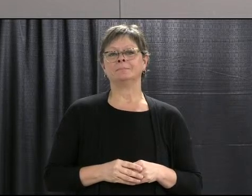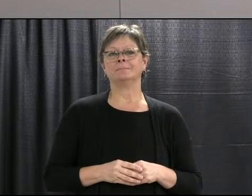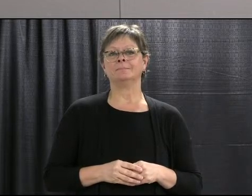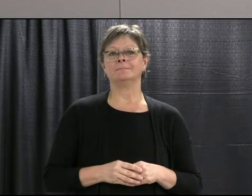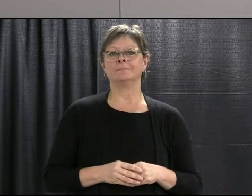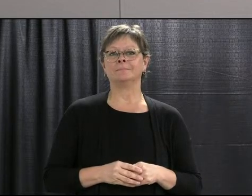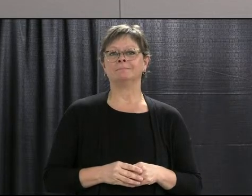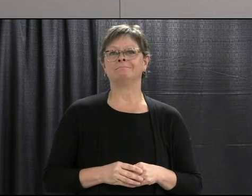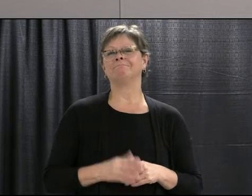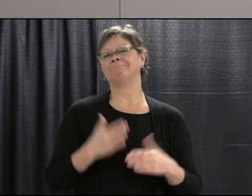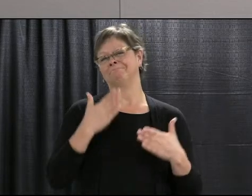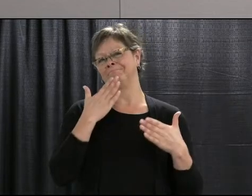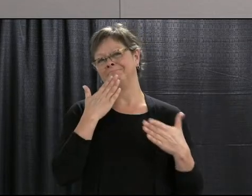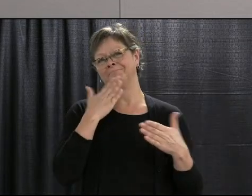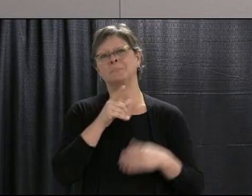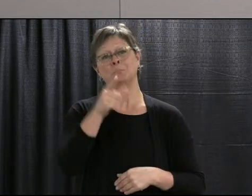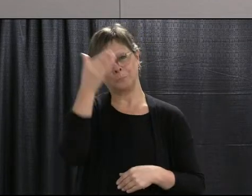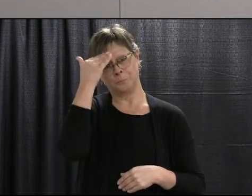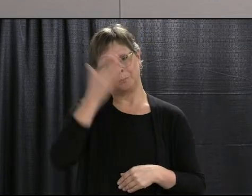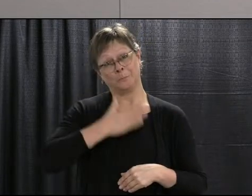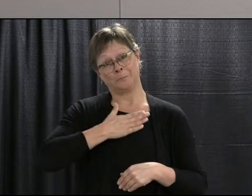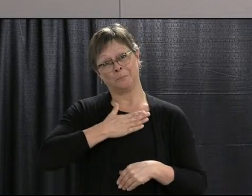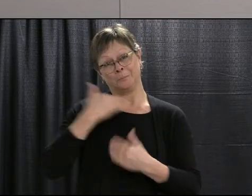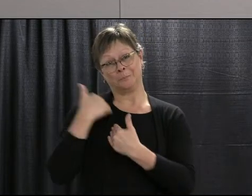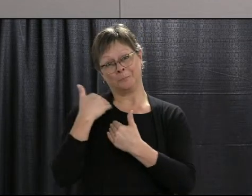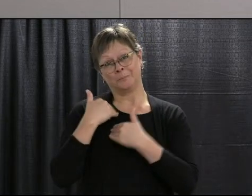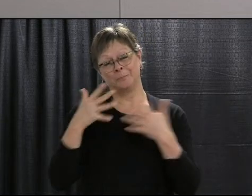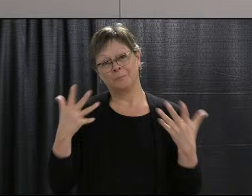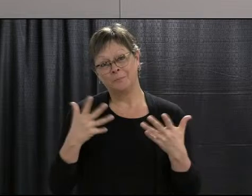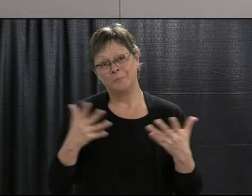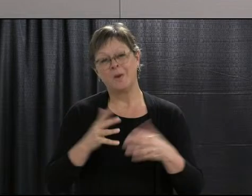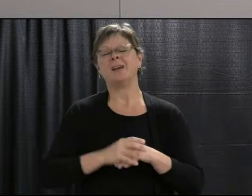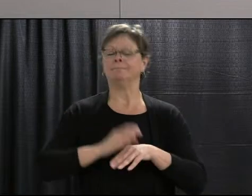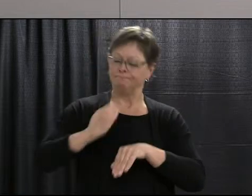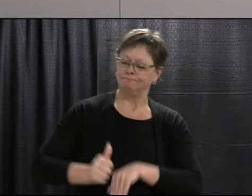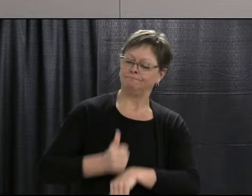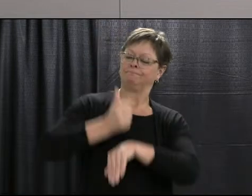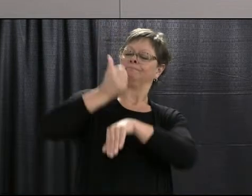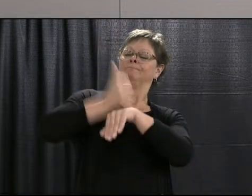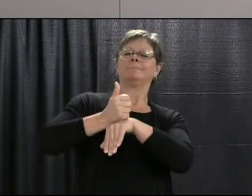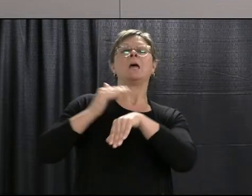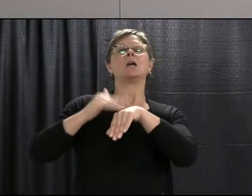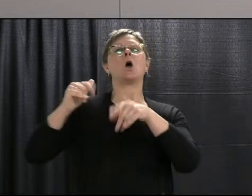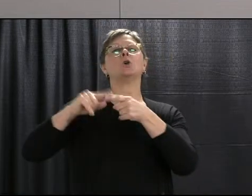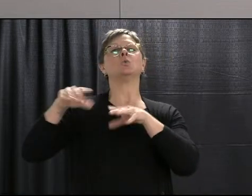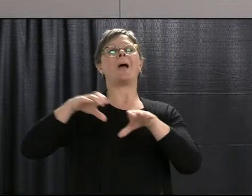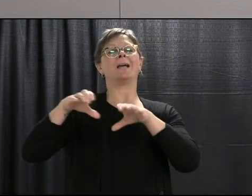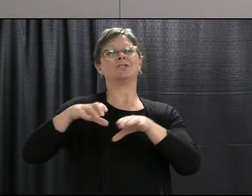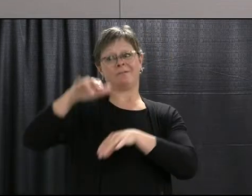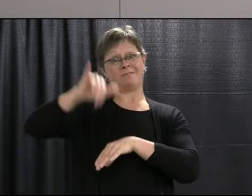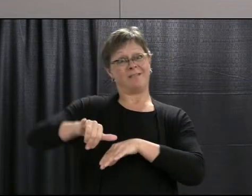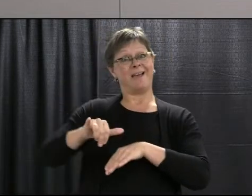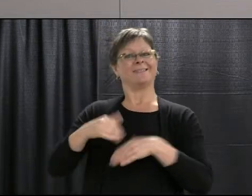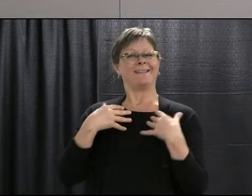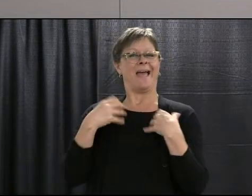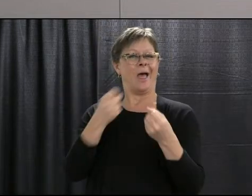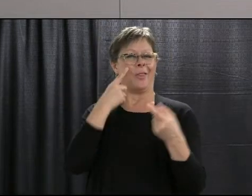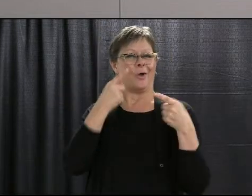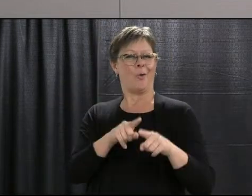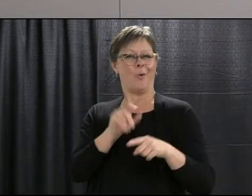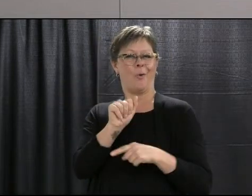Thank you. As you know, my job here is to try and influence the implementation of the calls to action that were recommended by the Health